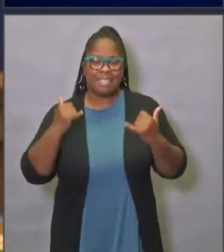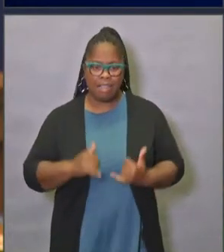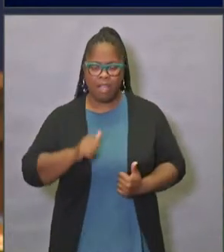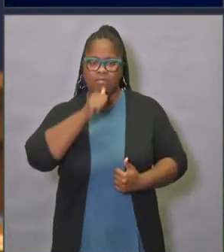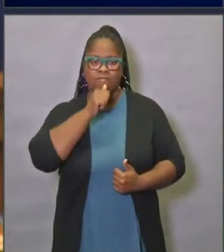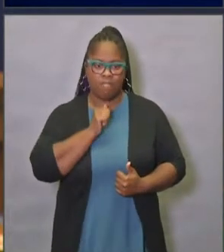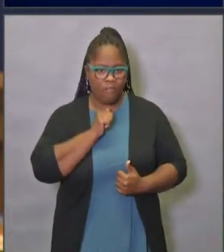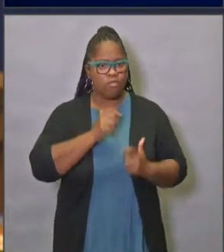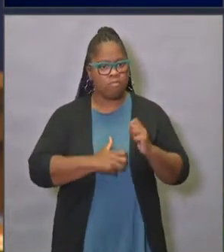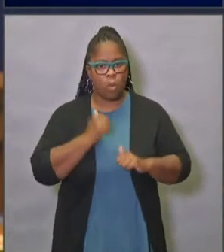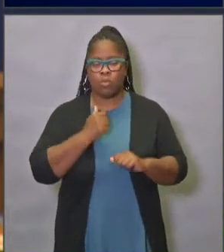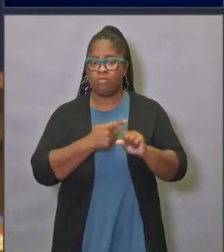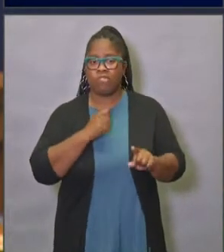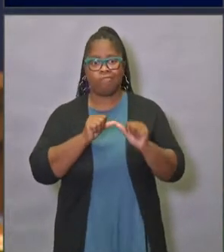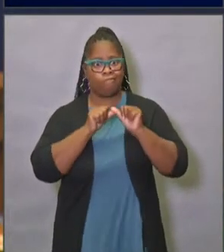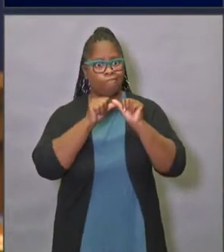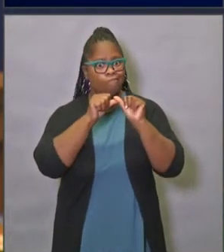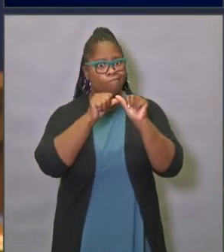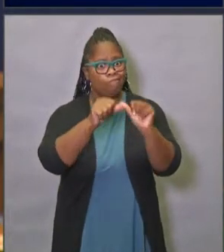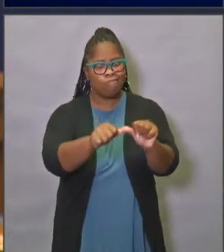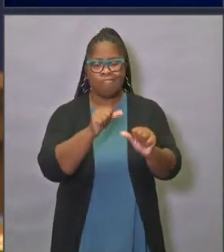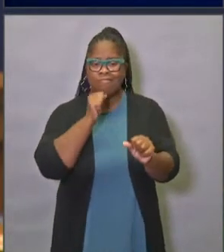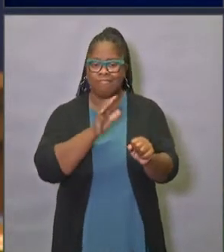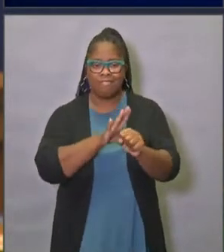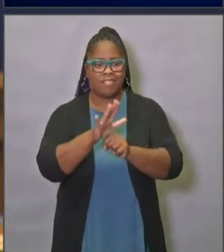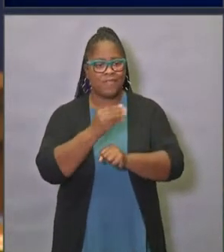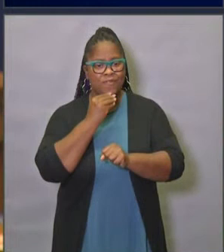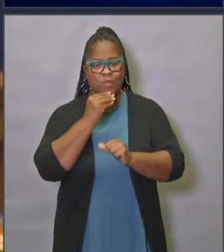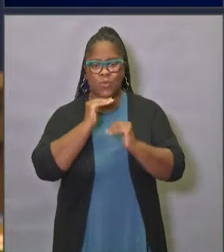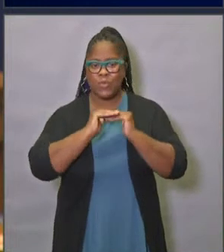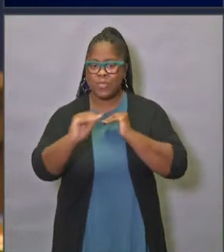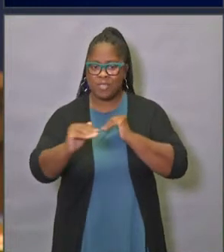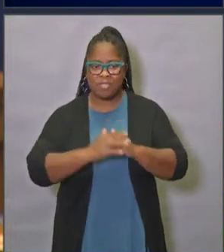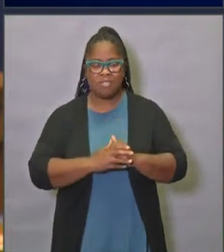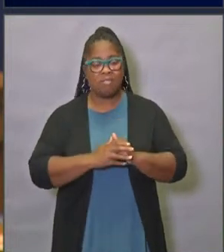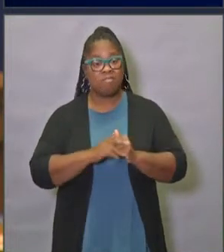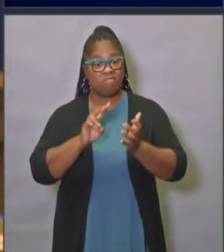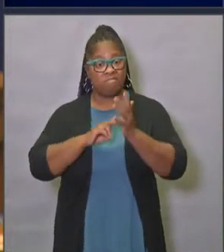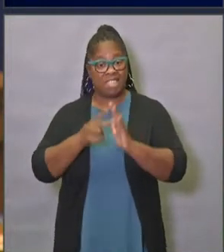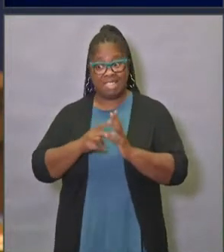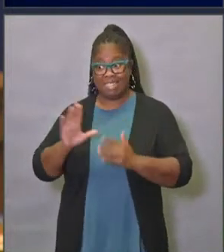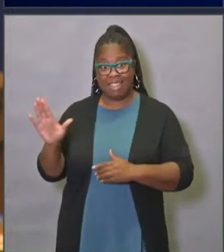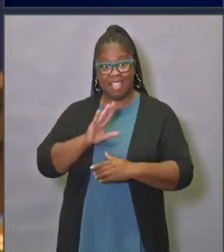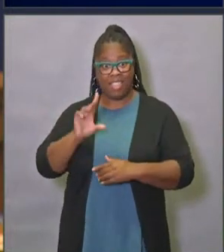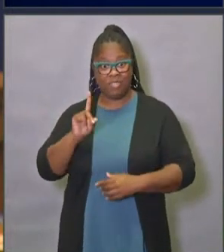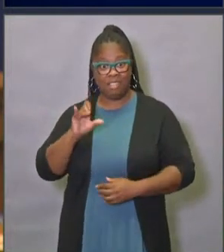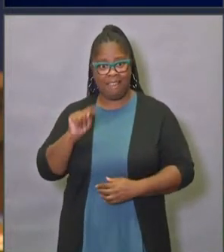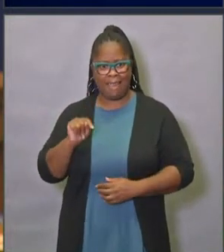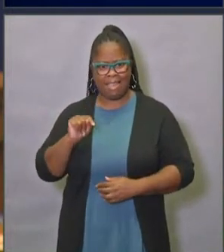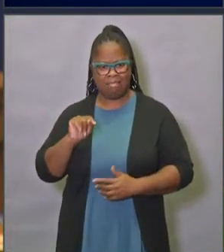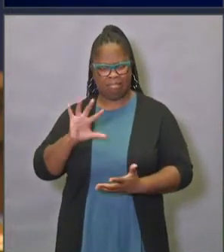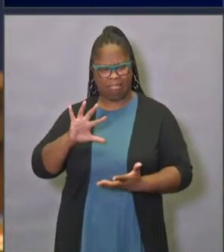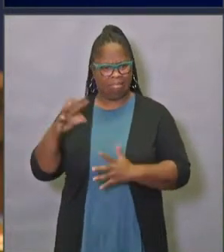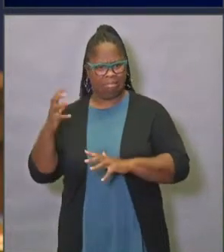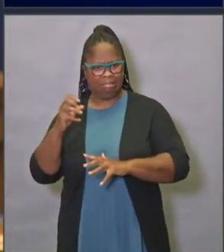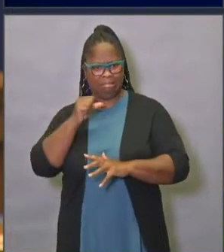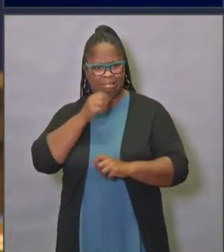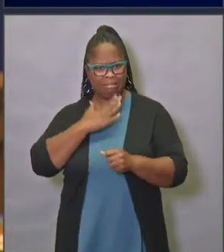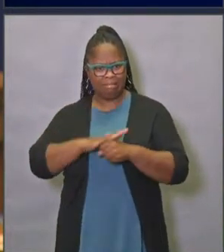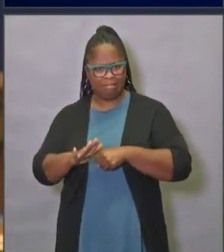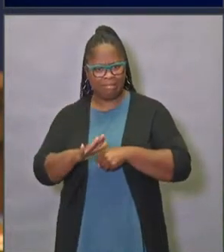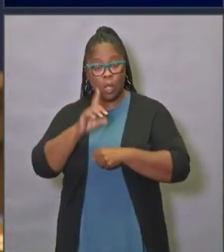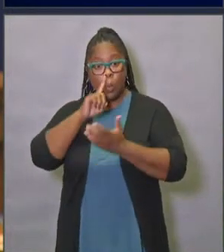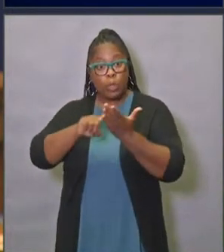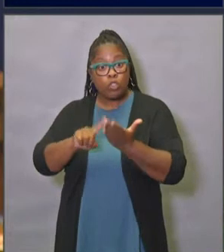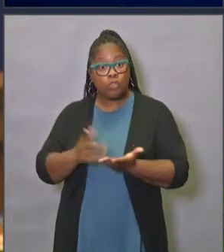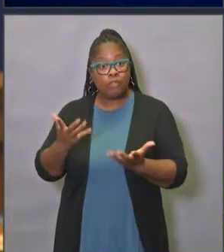from sustained food insecurity. Food insecurity is known to compromise the quality of people's diets, and this research found